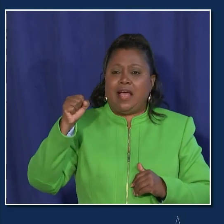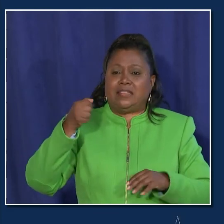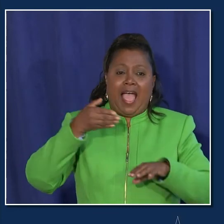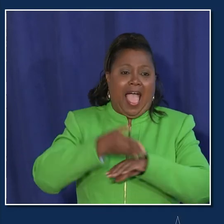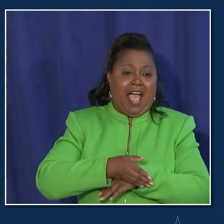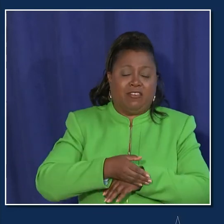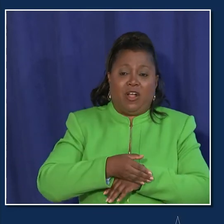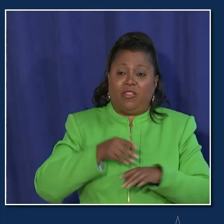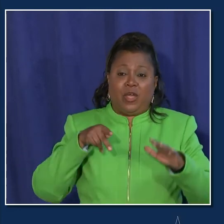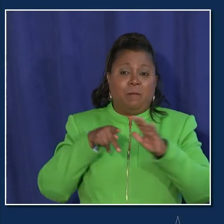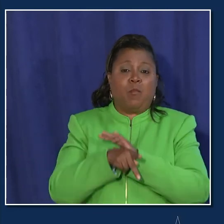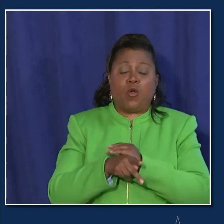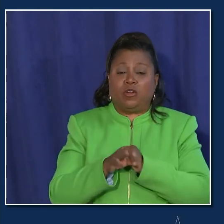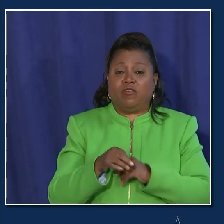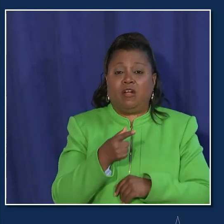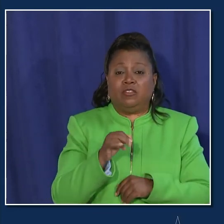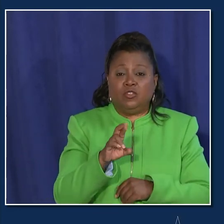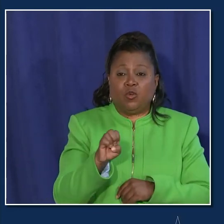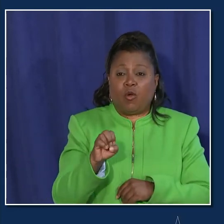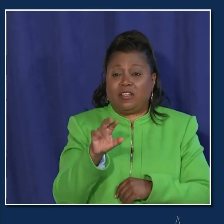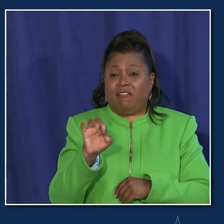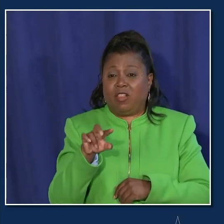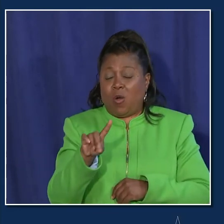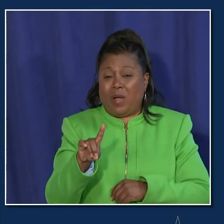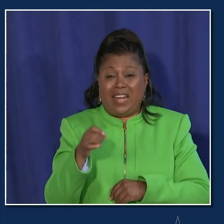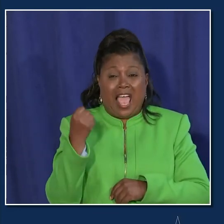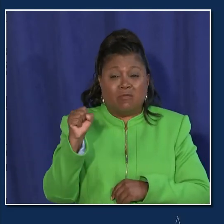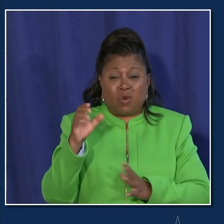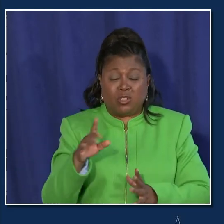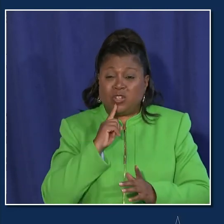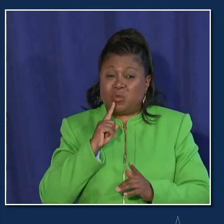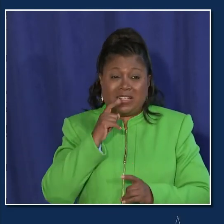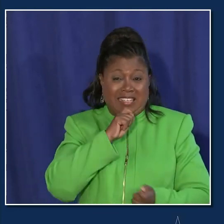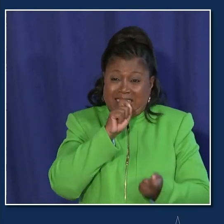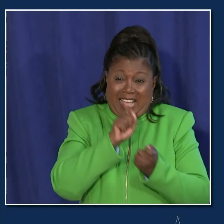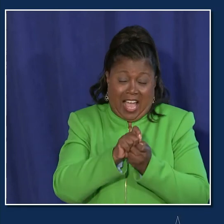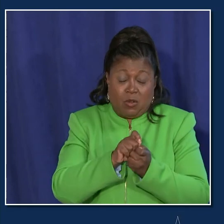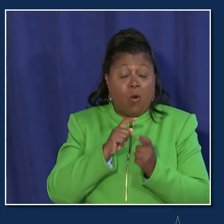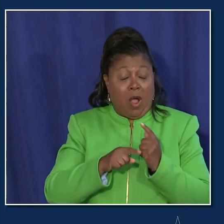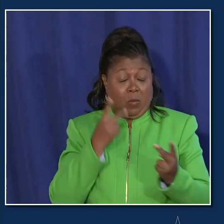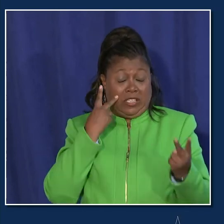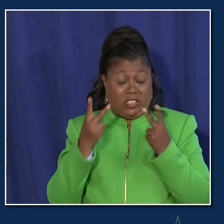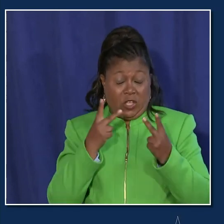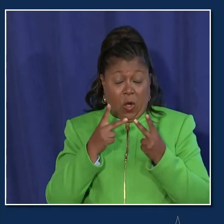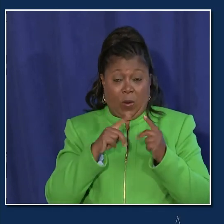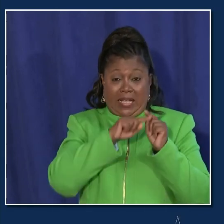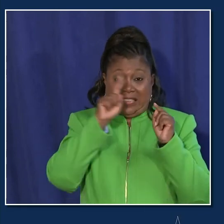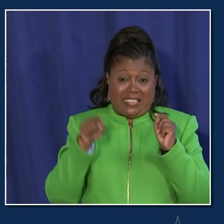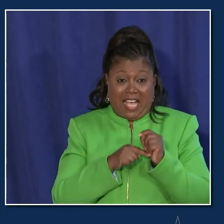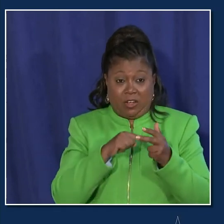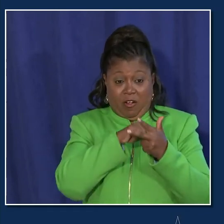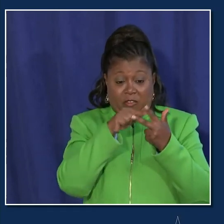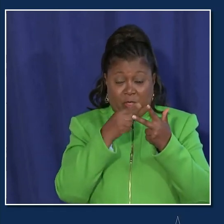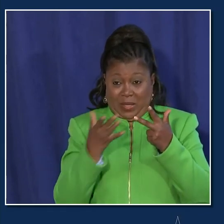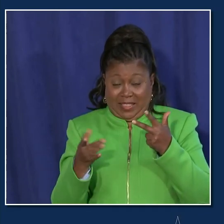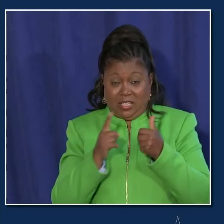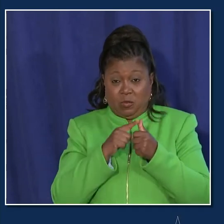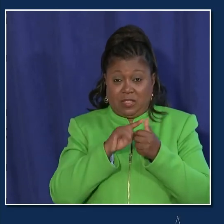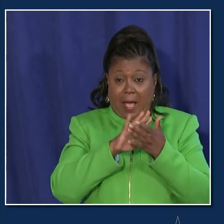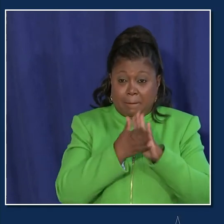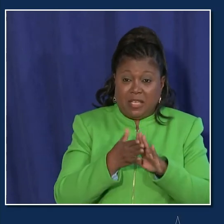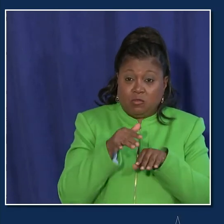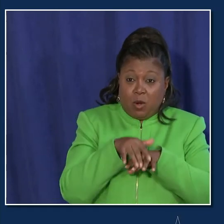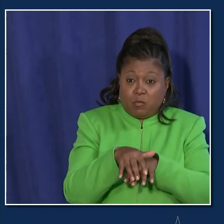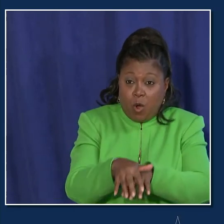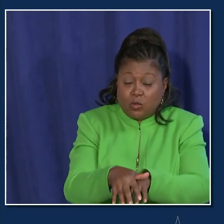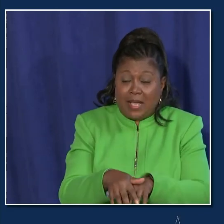following the murder of George Floyd. And protest is really inaccurate. What we saw is a cycle of three things. We saw peaceful